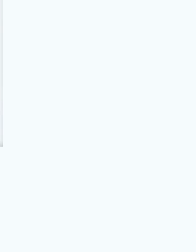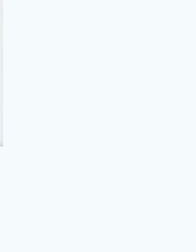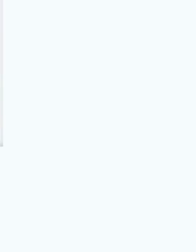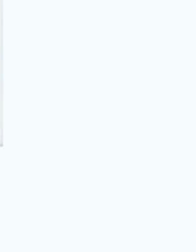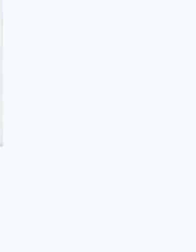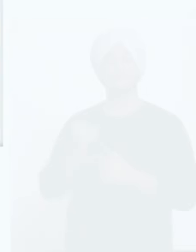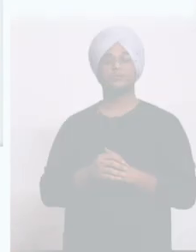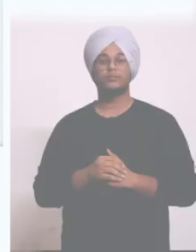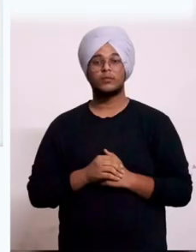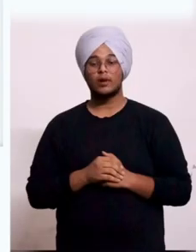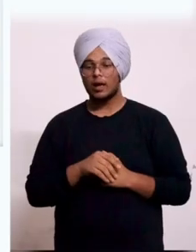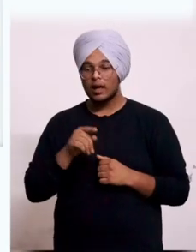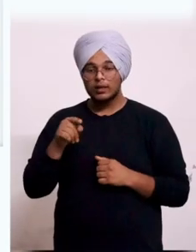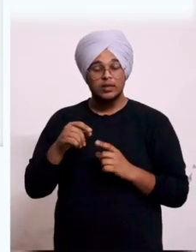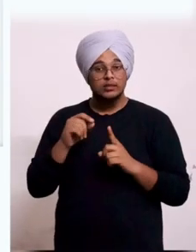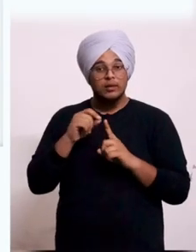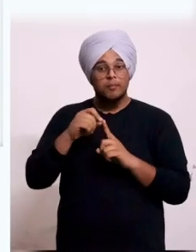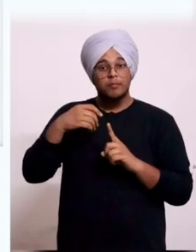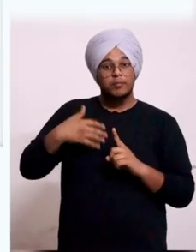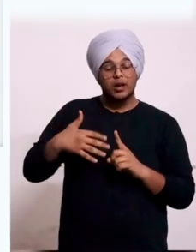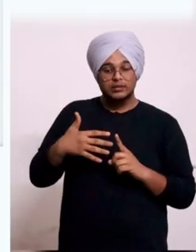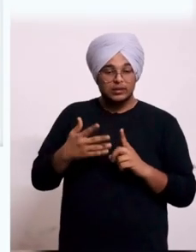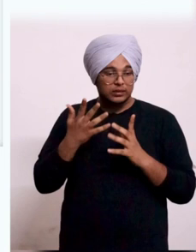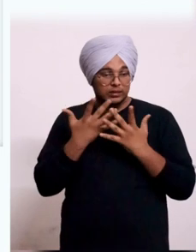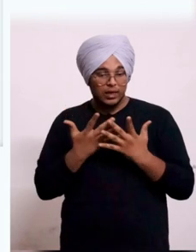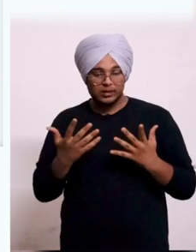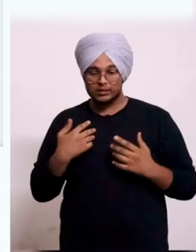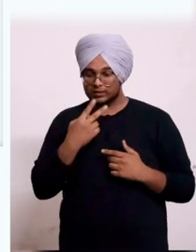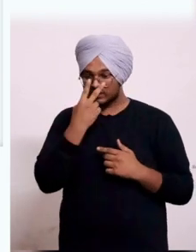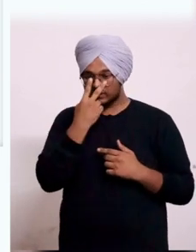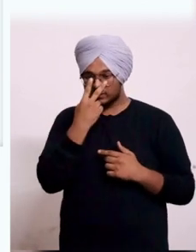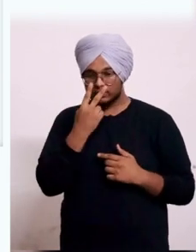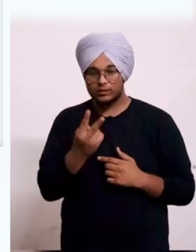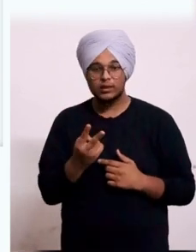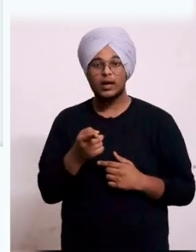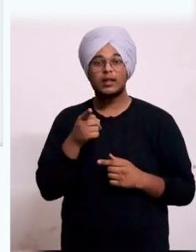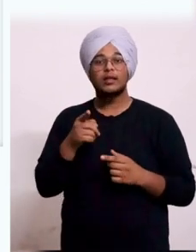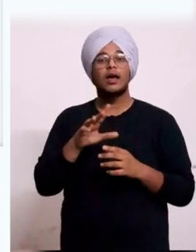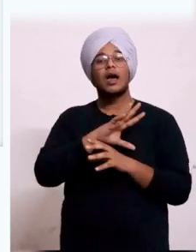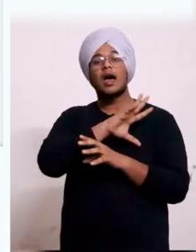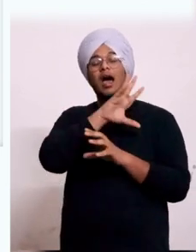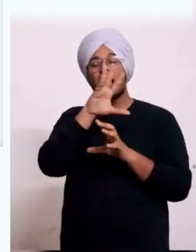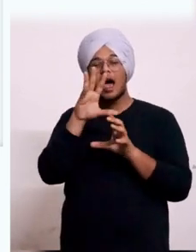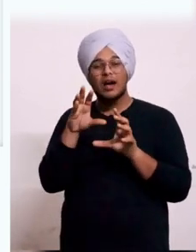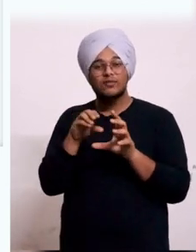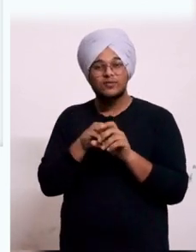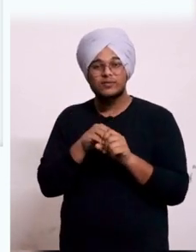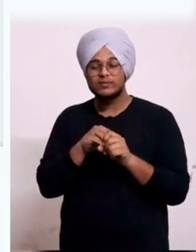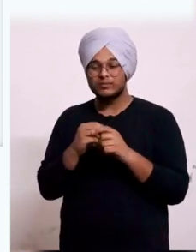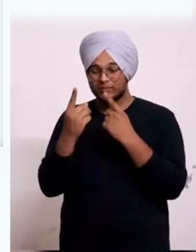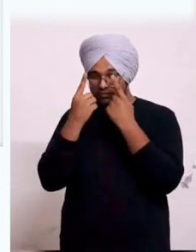Islam. What is precious with fragments is that they allow comparisons and